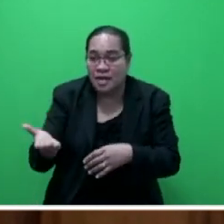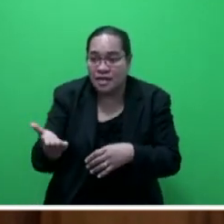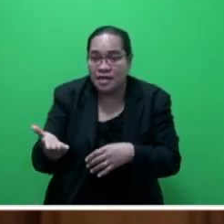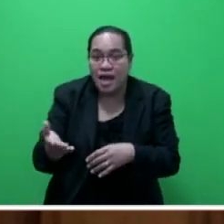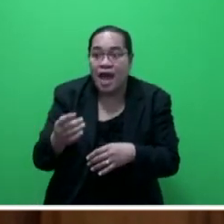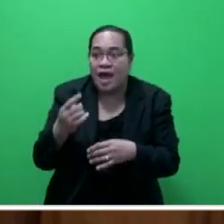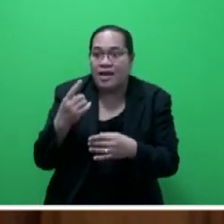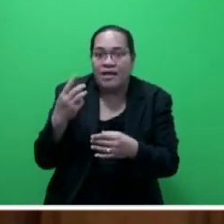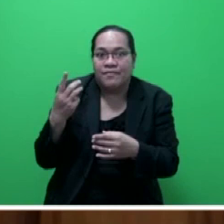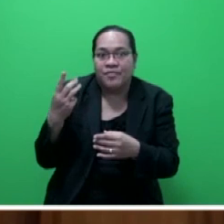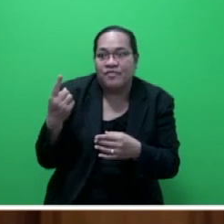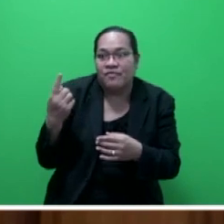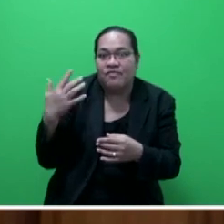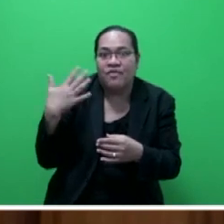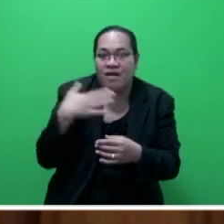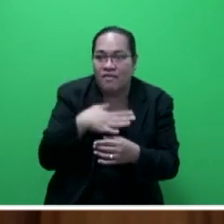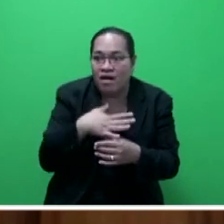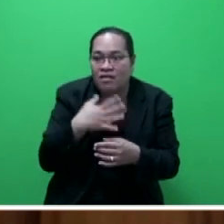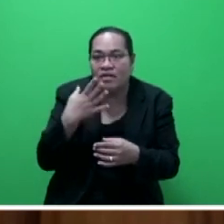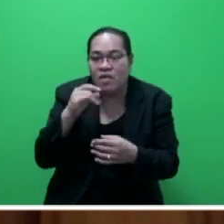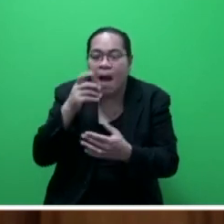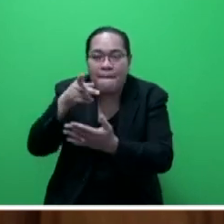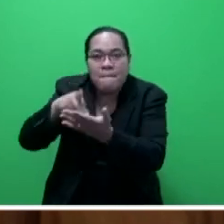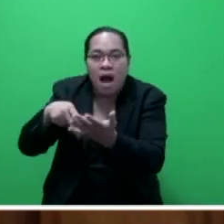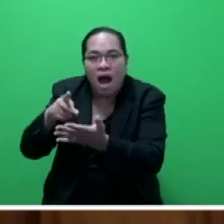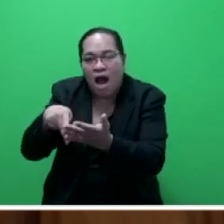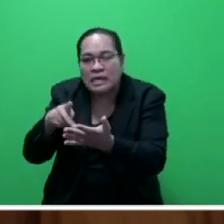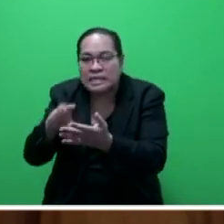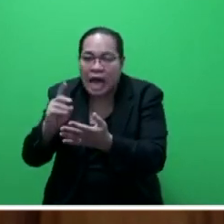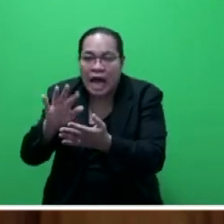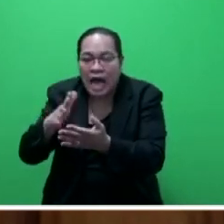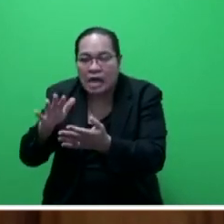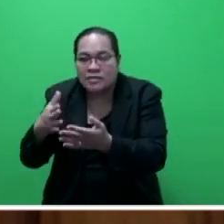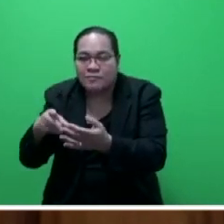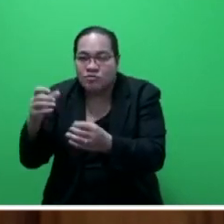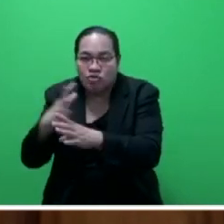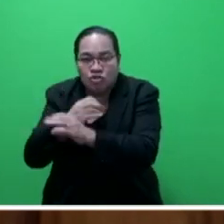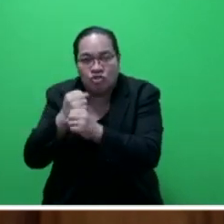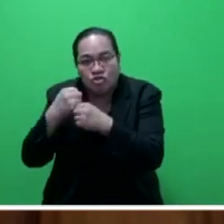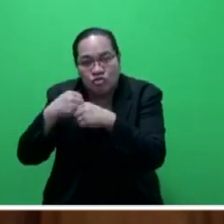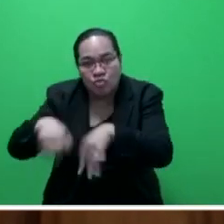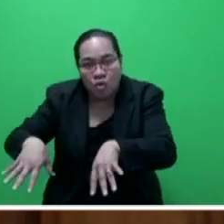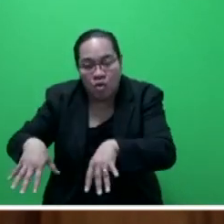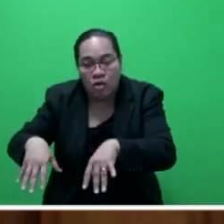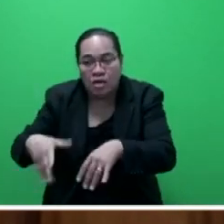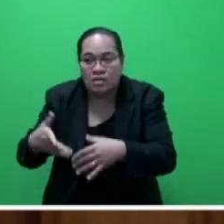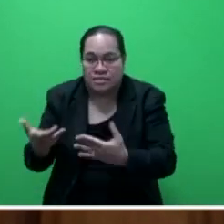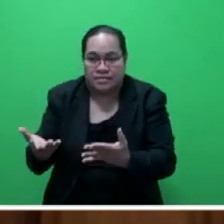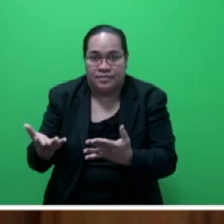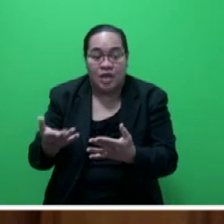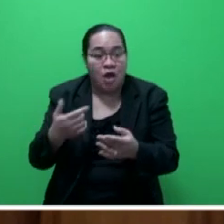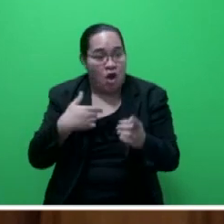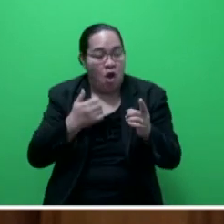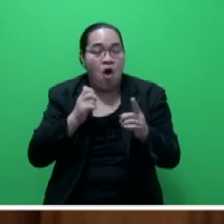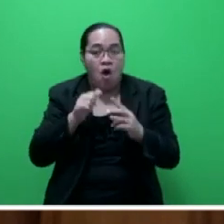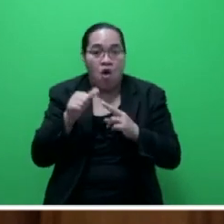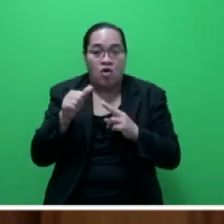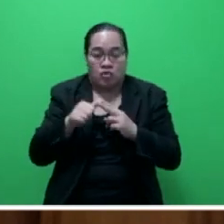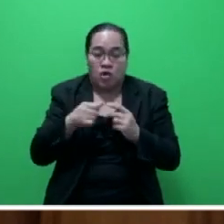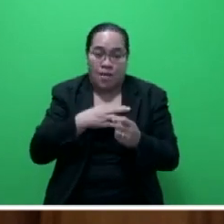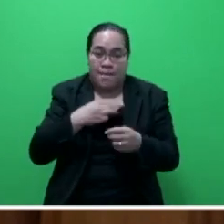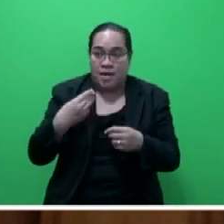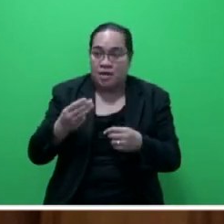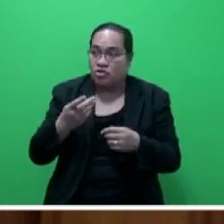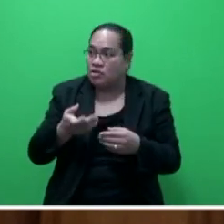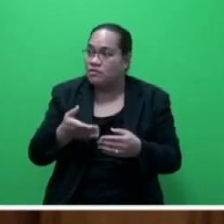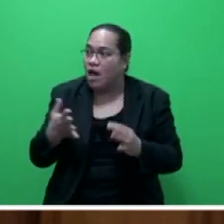homes were partially destroyed. We have also extended assistance to Matuku, Watulele,